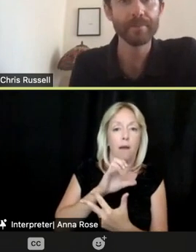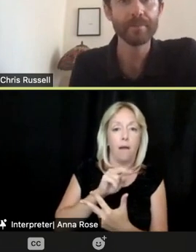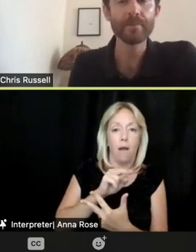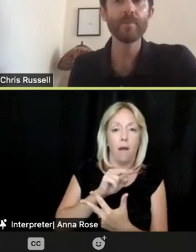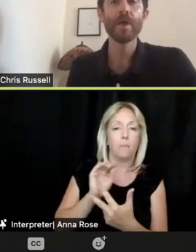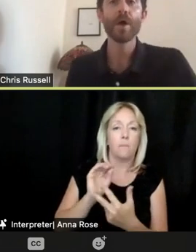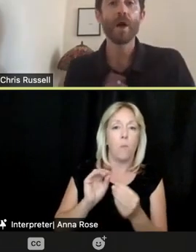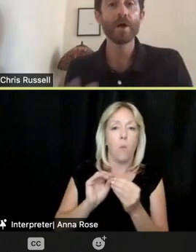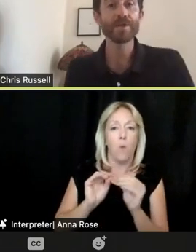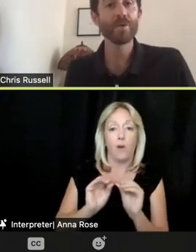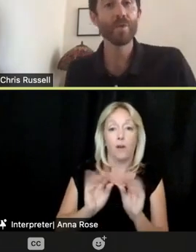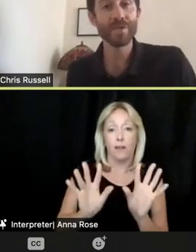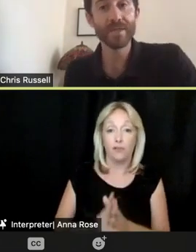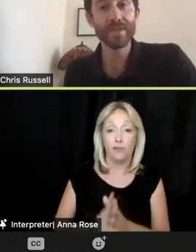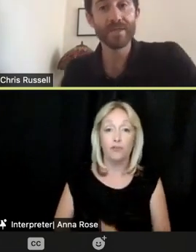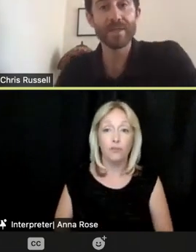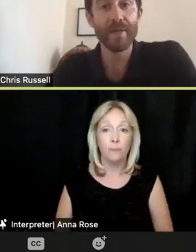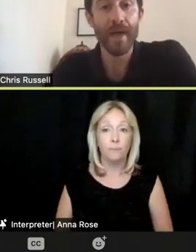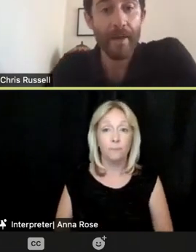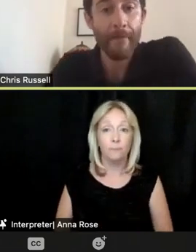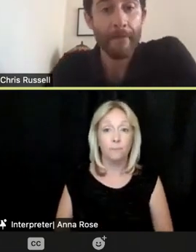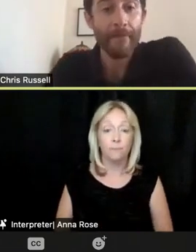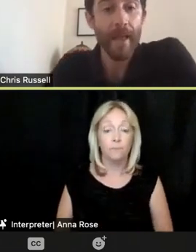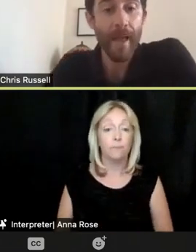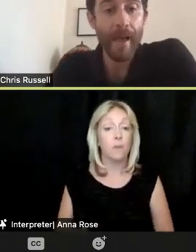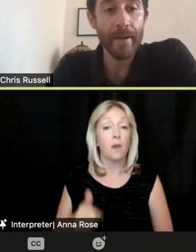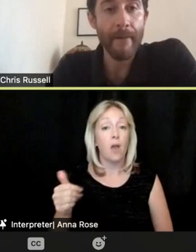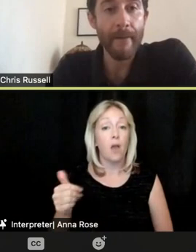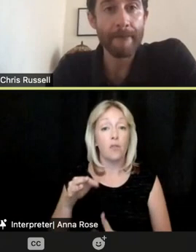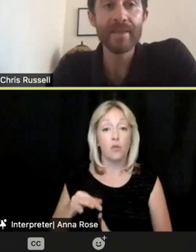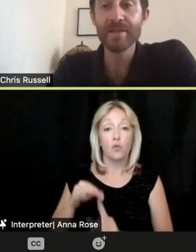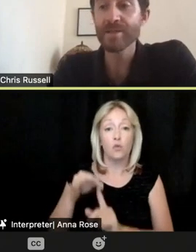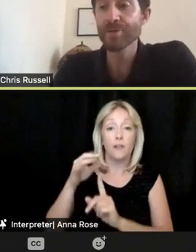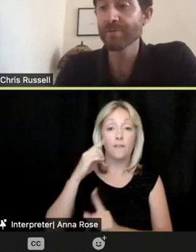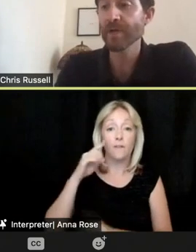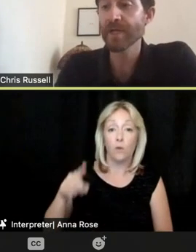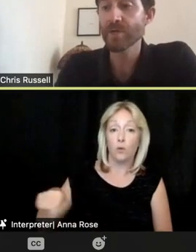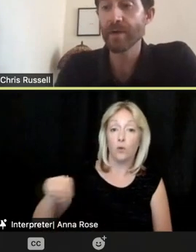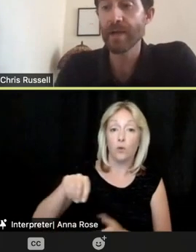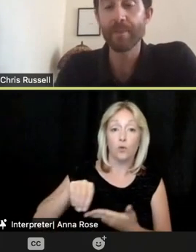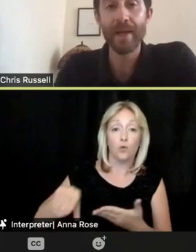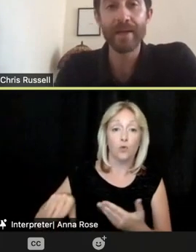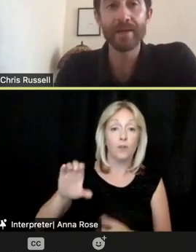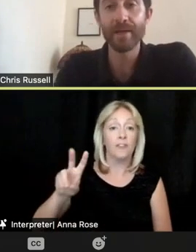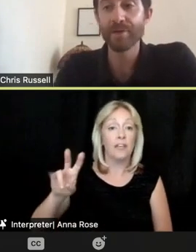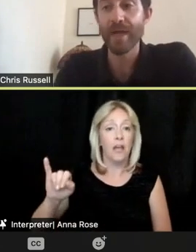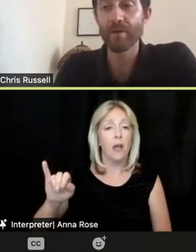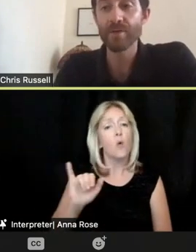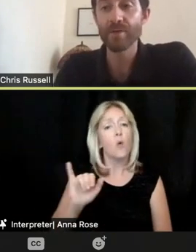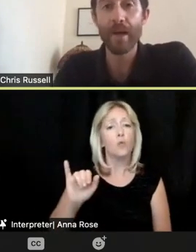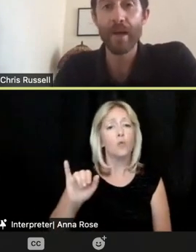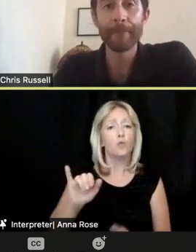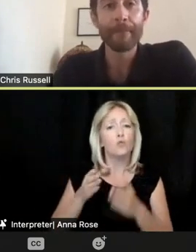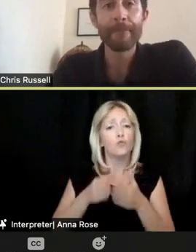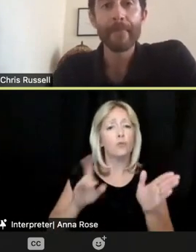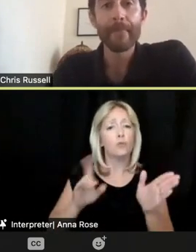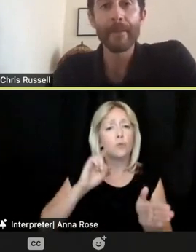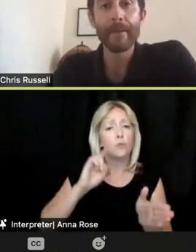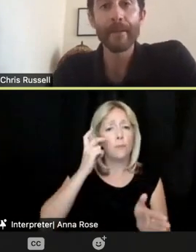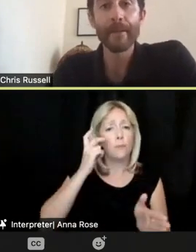Okay. Also, what's unique to CVI, and I think this is true for kids who are deafblind in general as